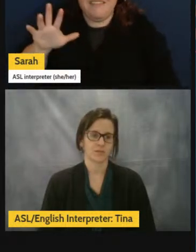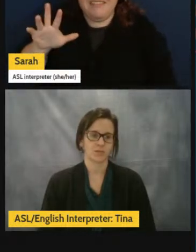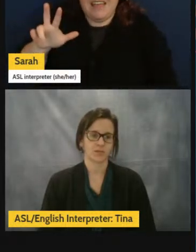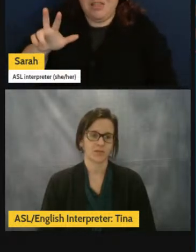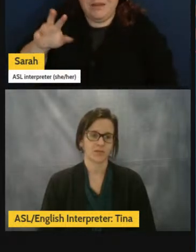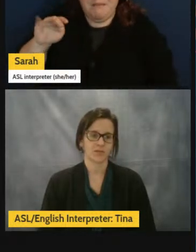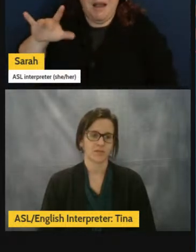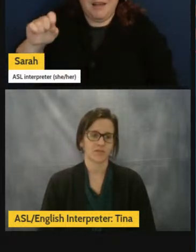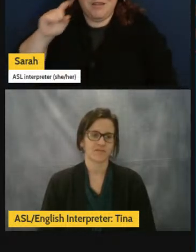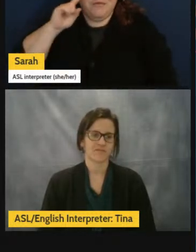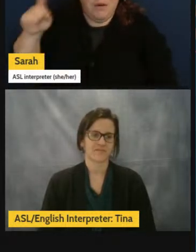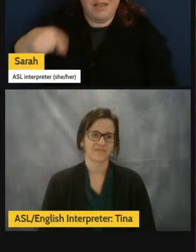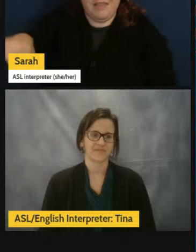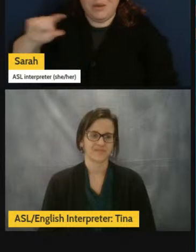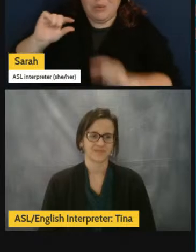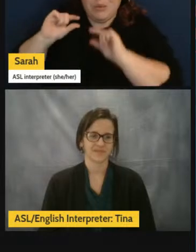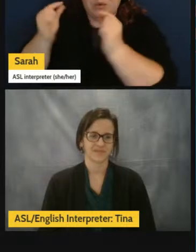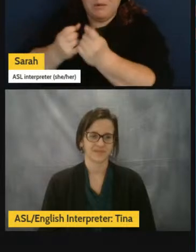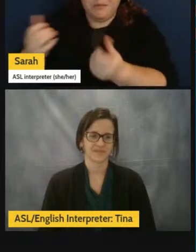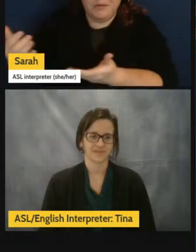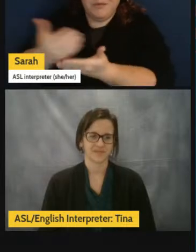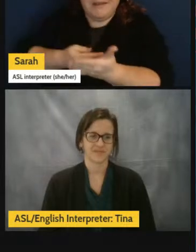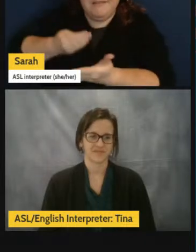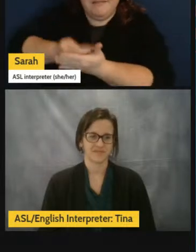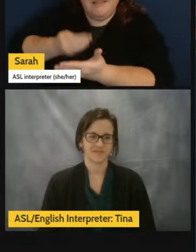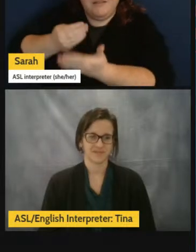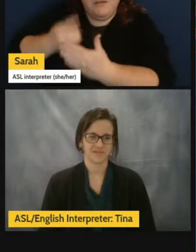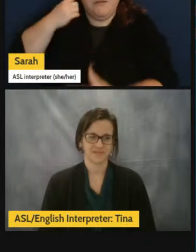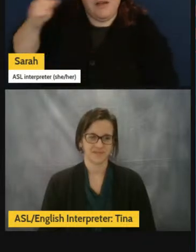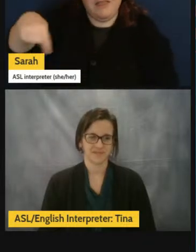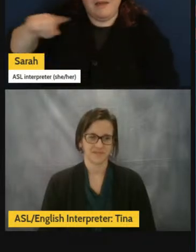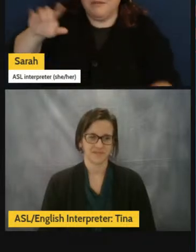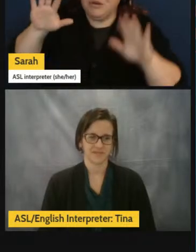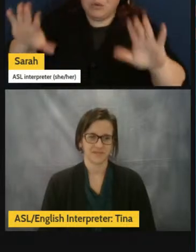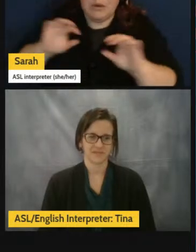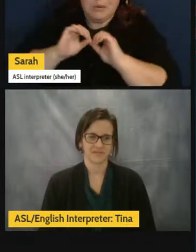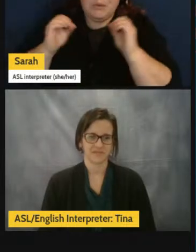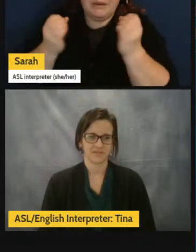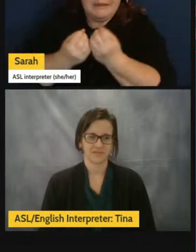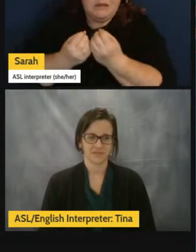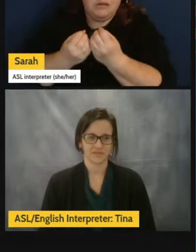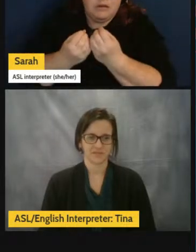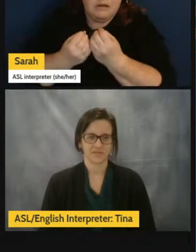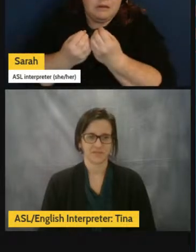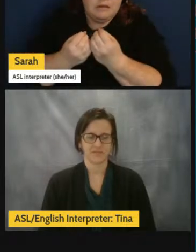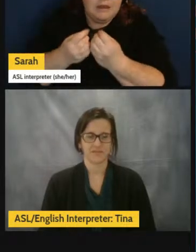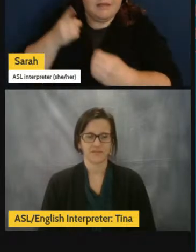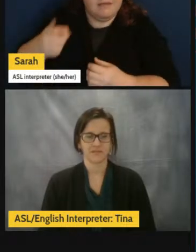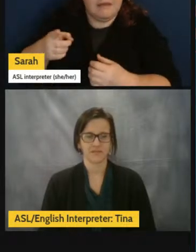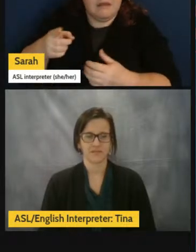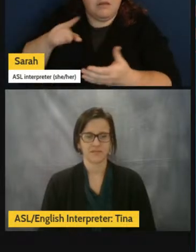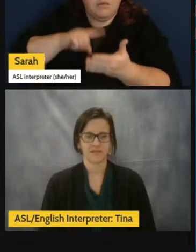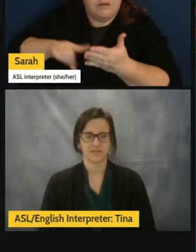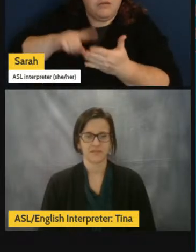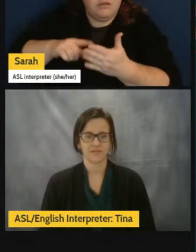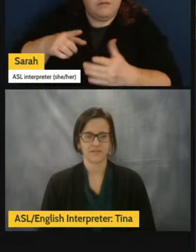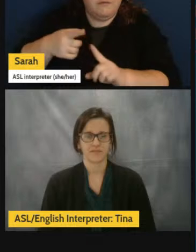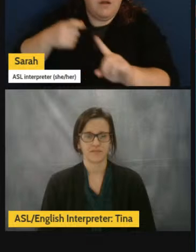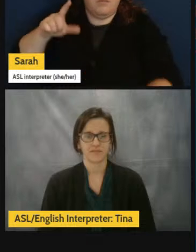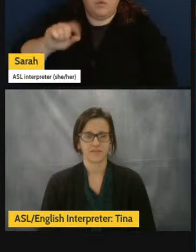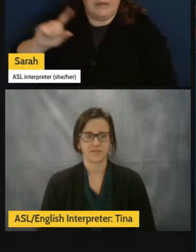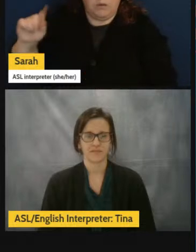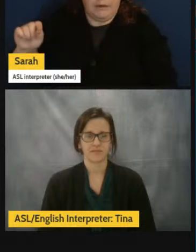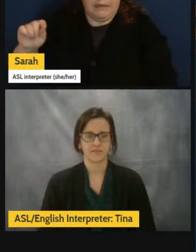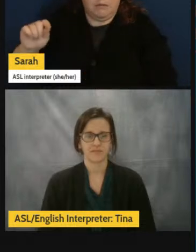for the Trevor Project to raise some funds for them. Great organization. And this study came out in 2020.